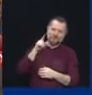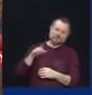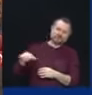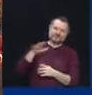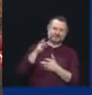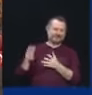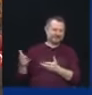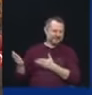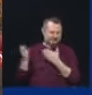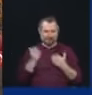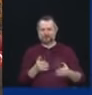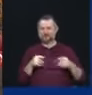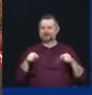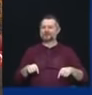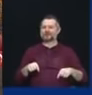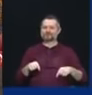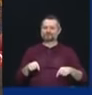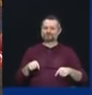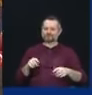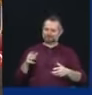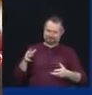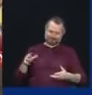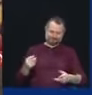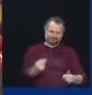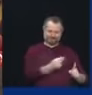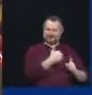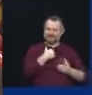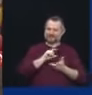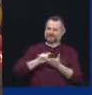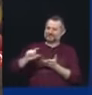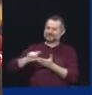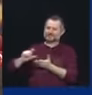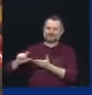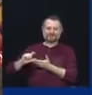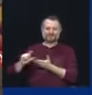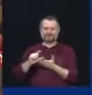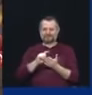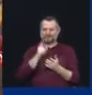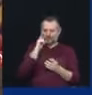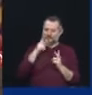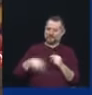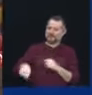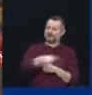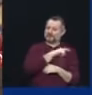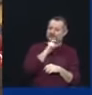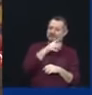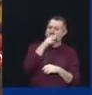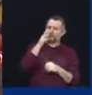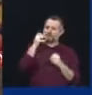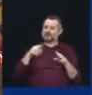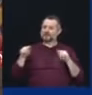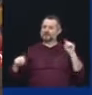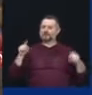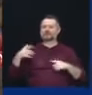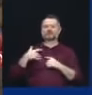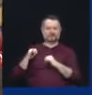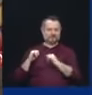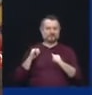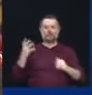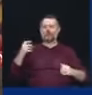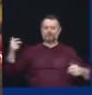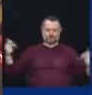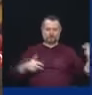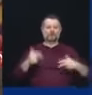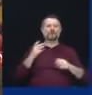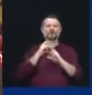today to make it as easy as possible. I know there are farms across the state eager to host similar clinics. I